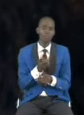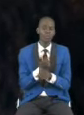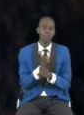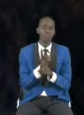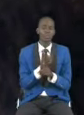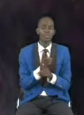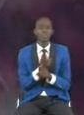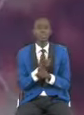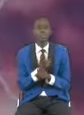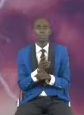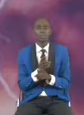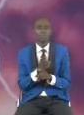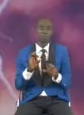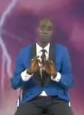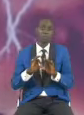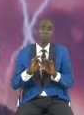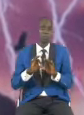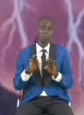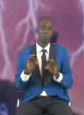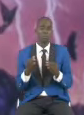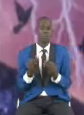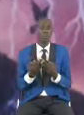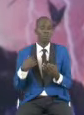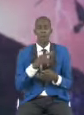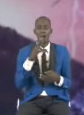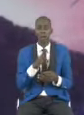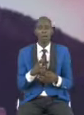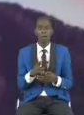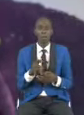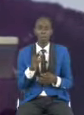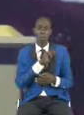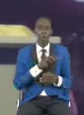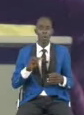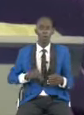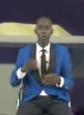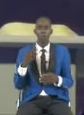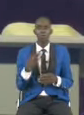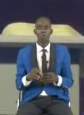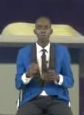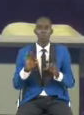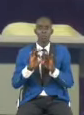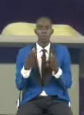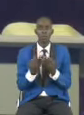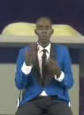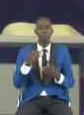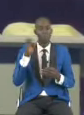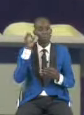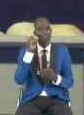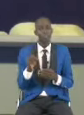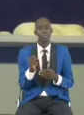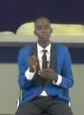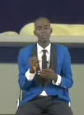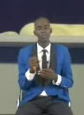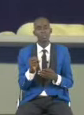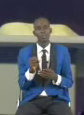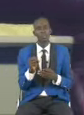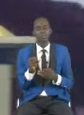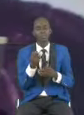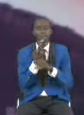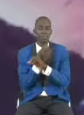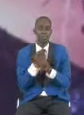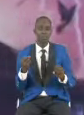family right. We're members that have taken part of his redemption, redemptive right. We're